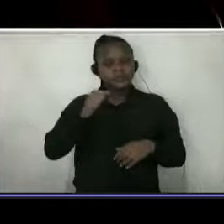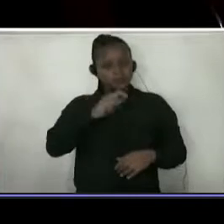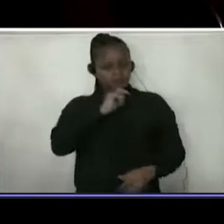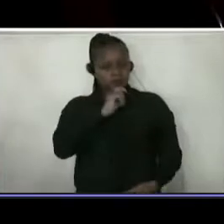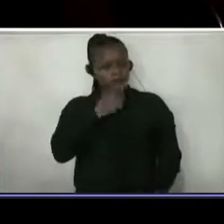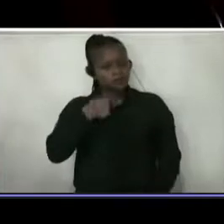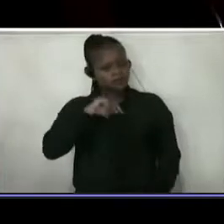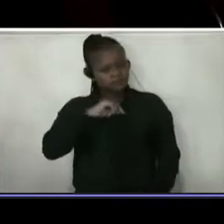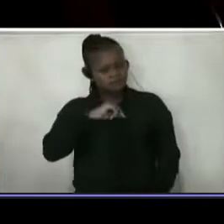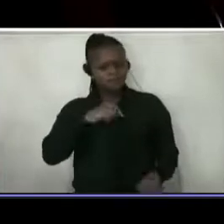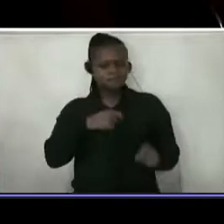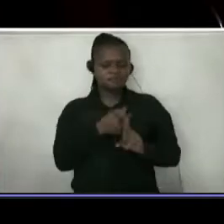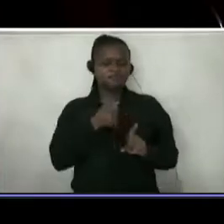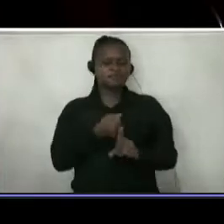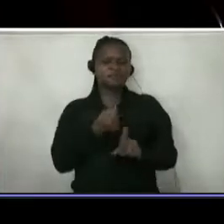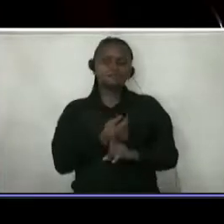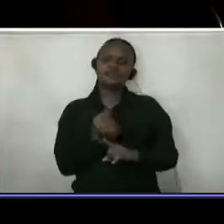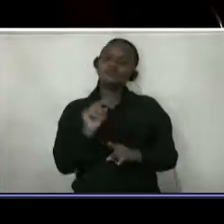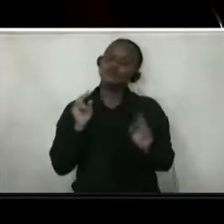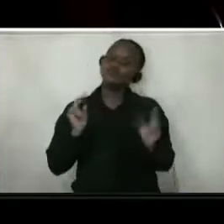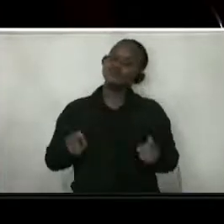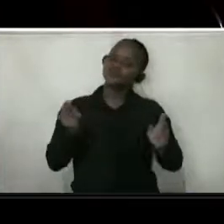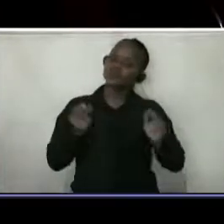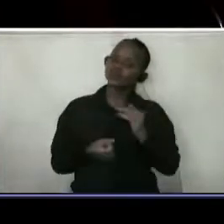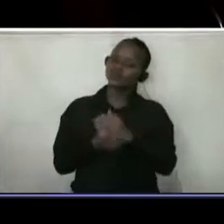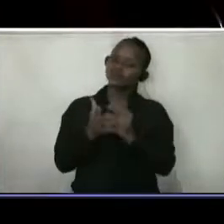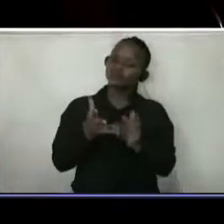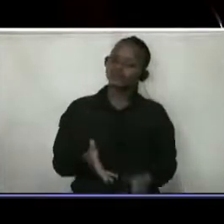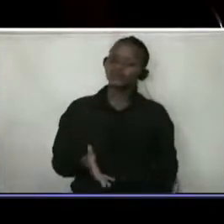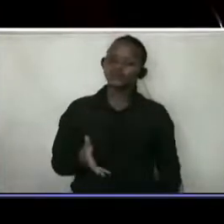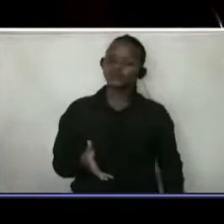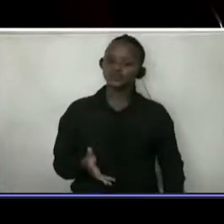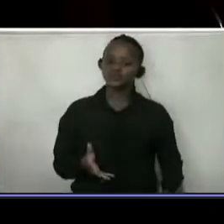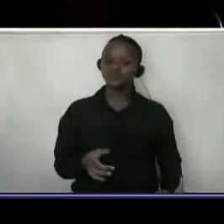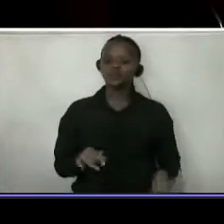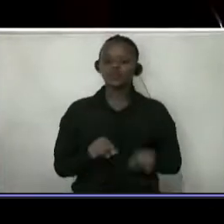bigger salaries are often the causes of violence. And